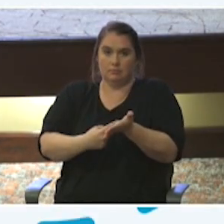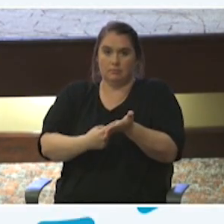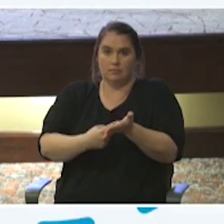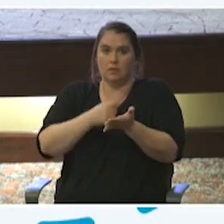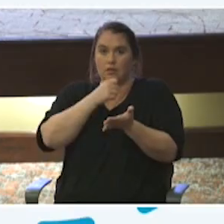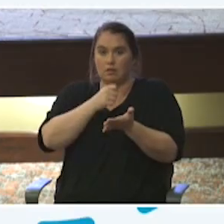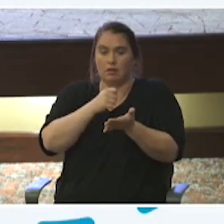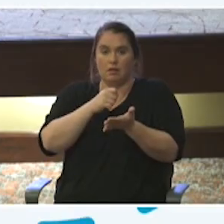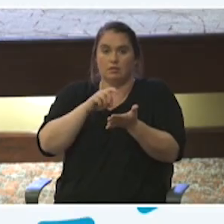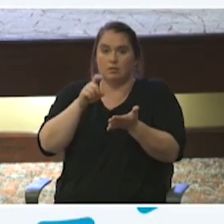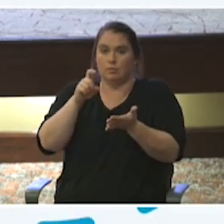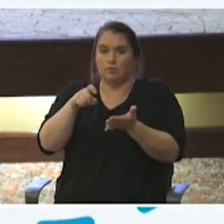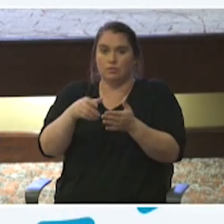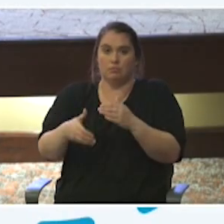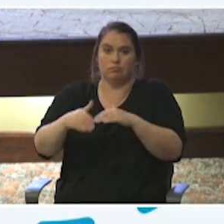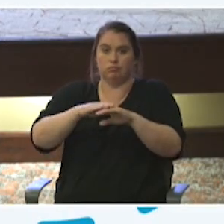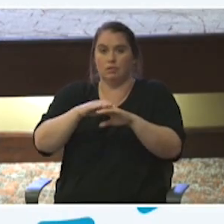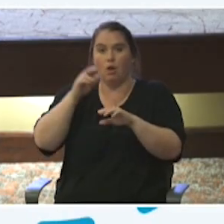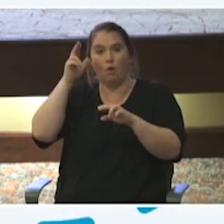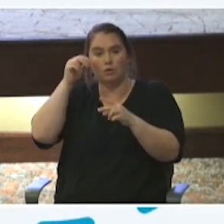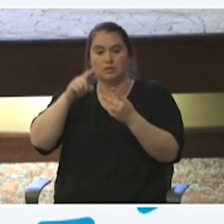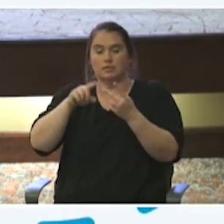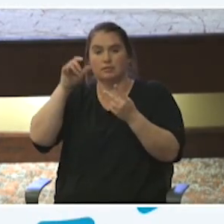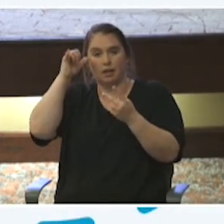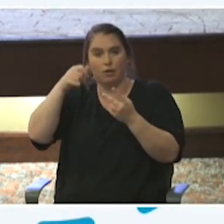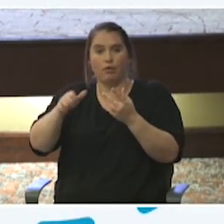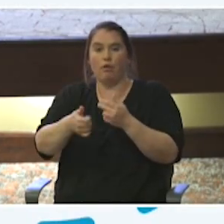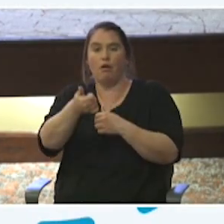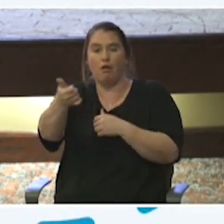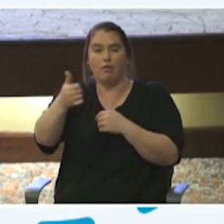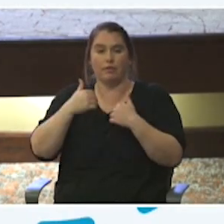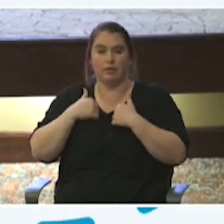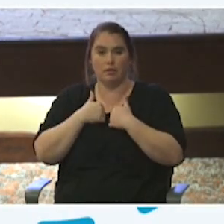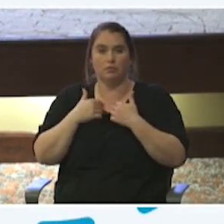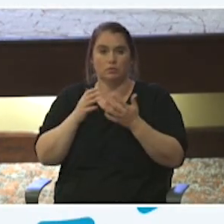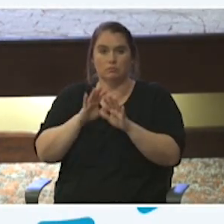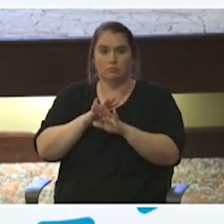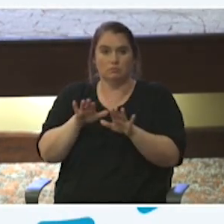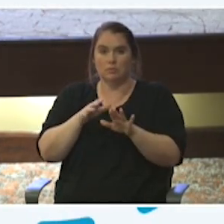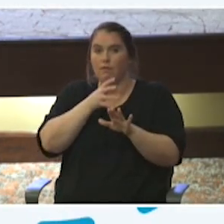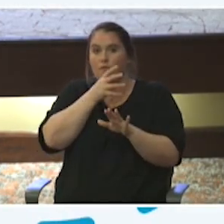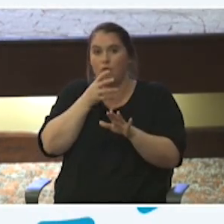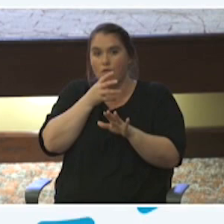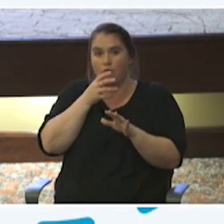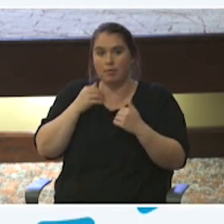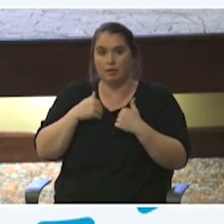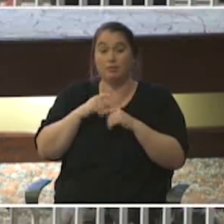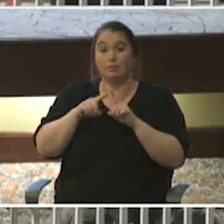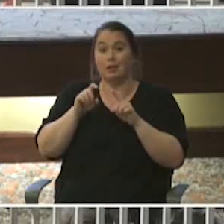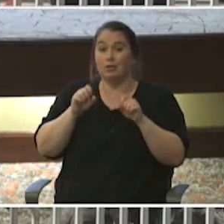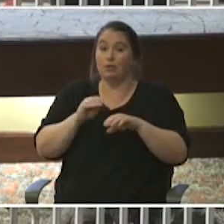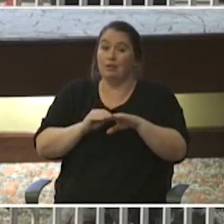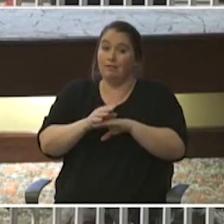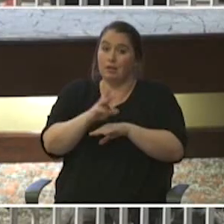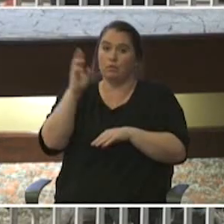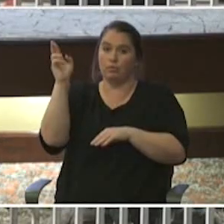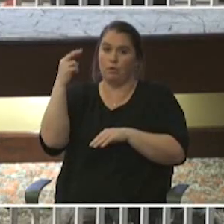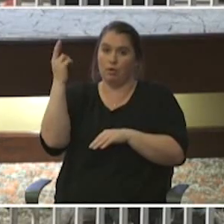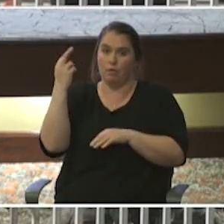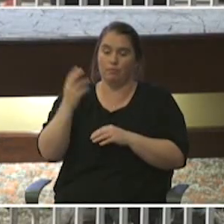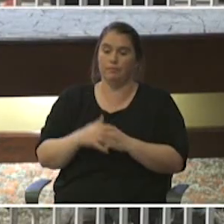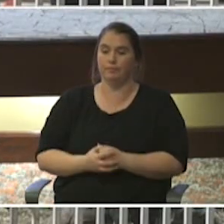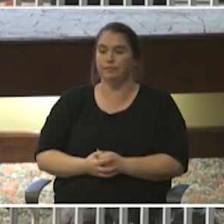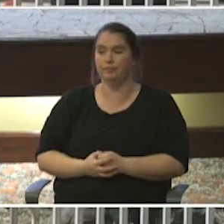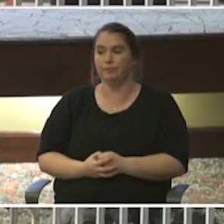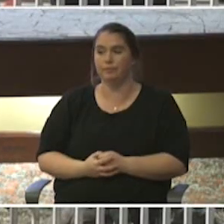to overlap with things like horses, cattle, or other livestock that could affect entities like the rodeo. So